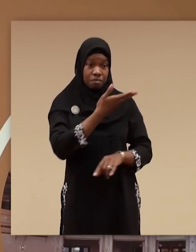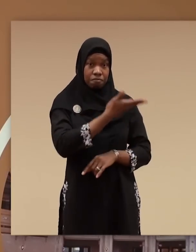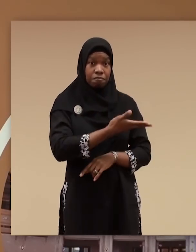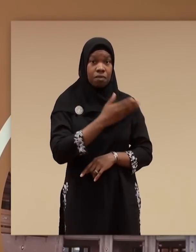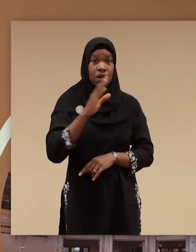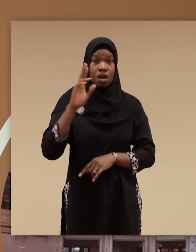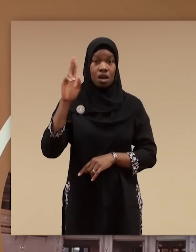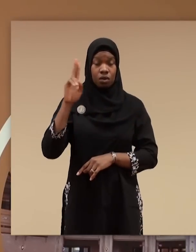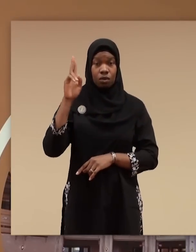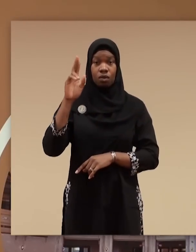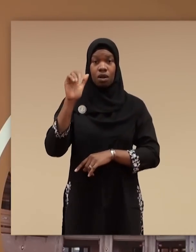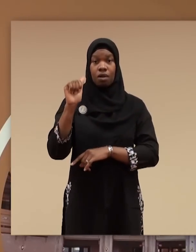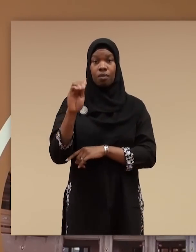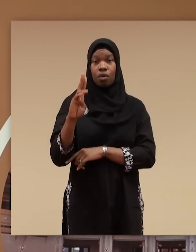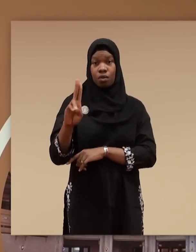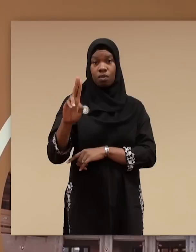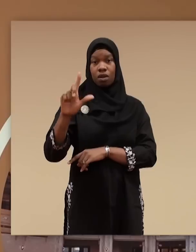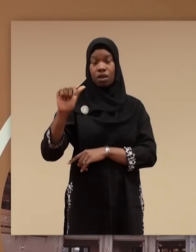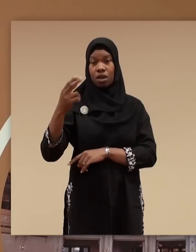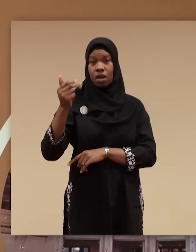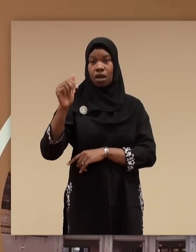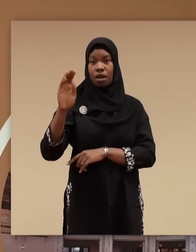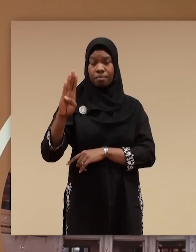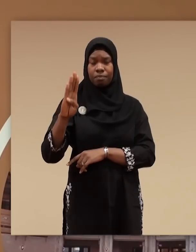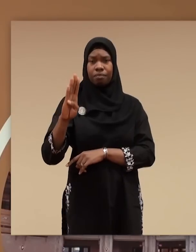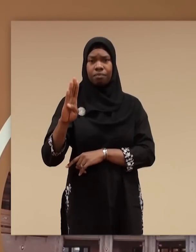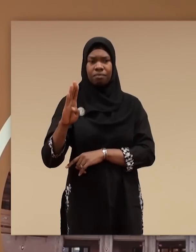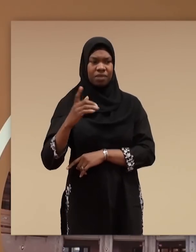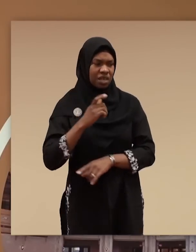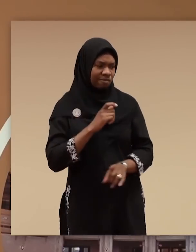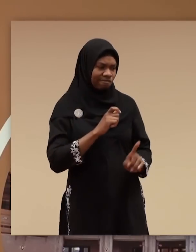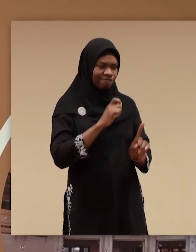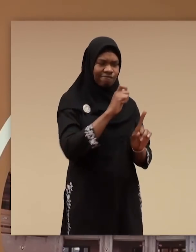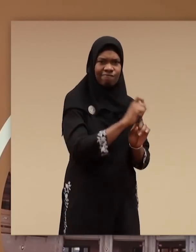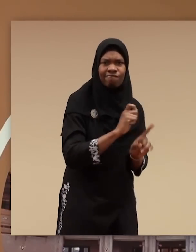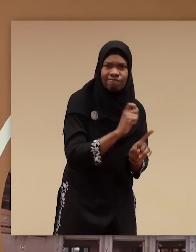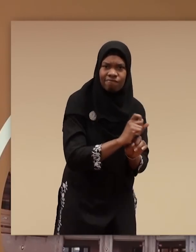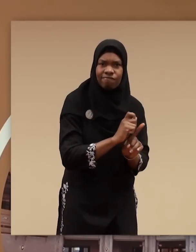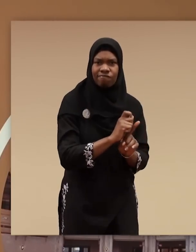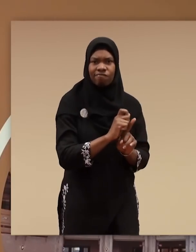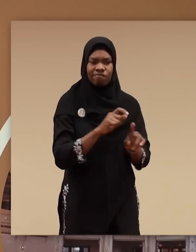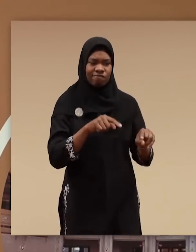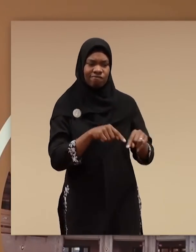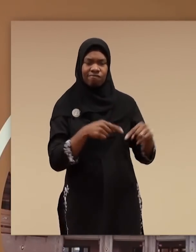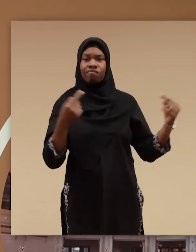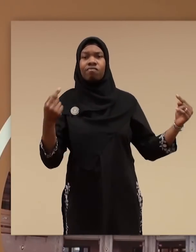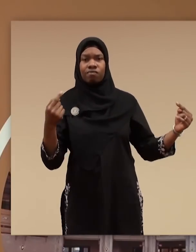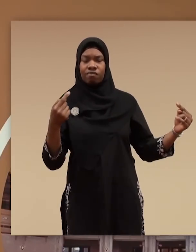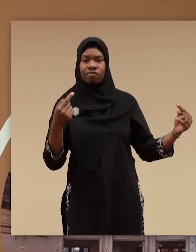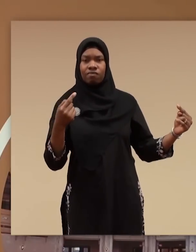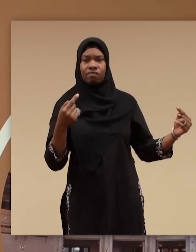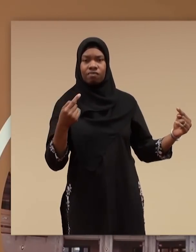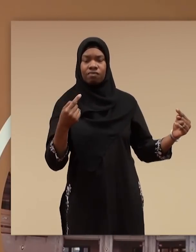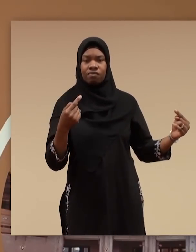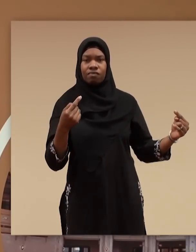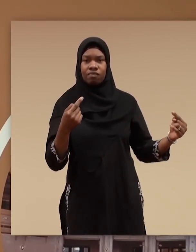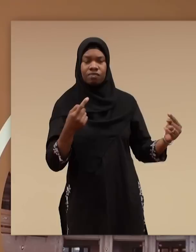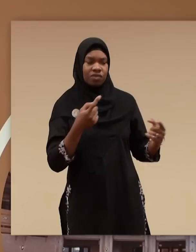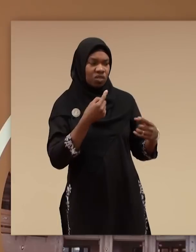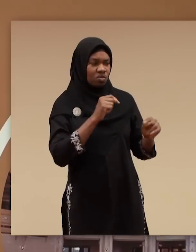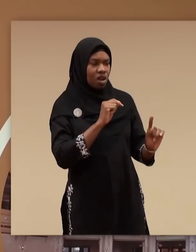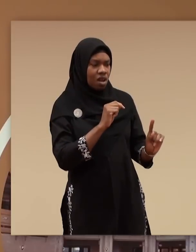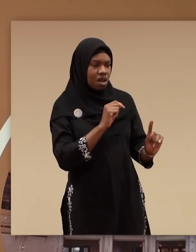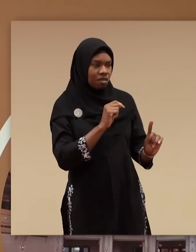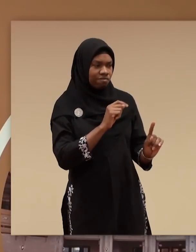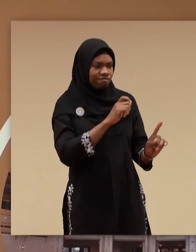They opposed him, they ridiculed him, they harassed his followers,